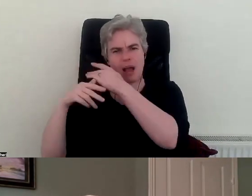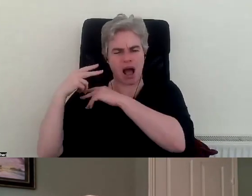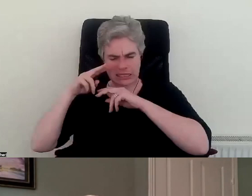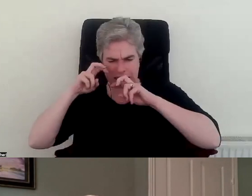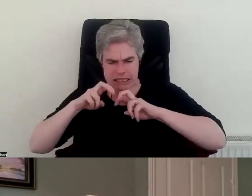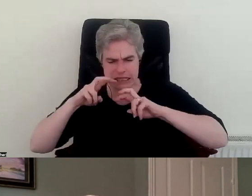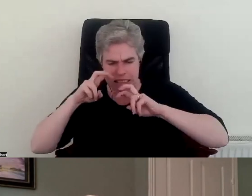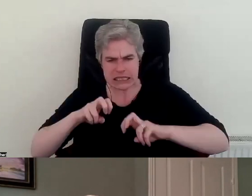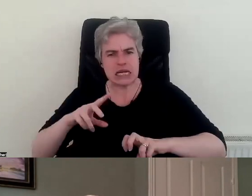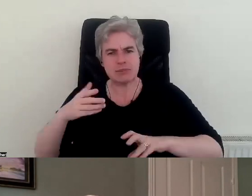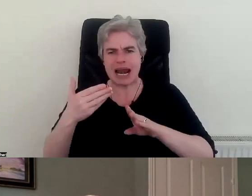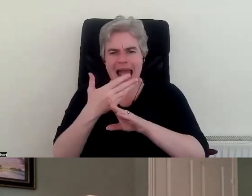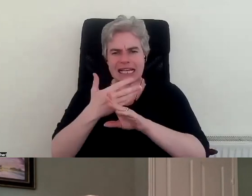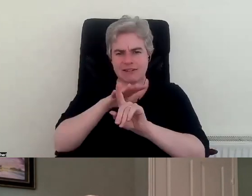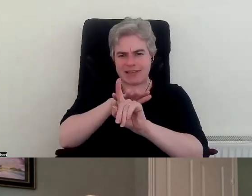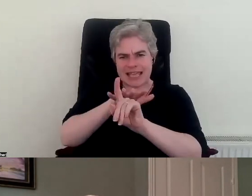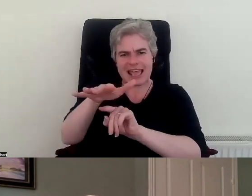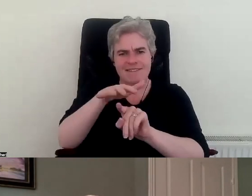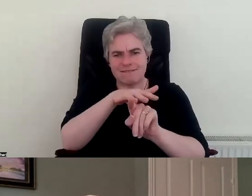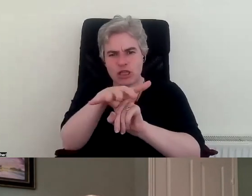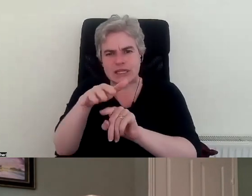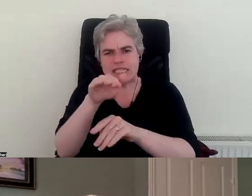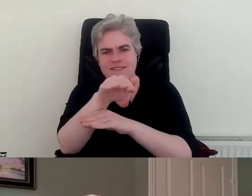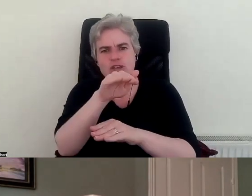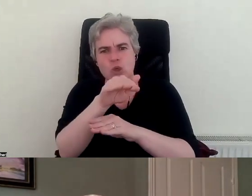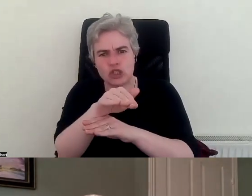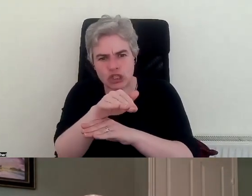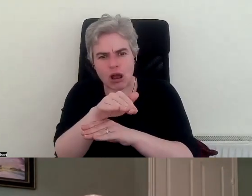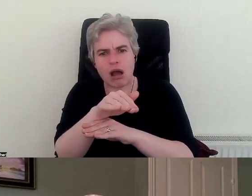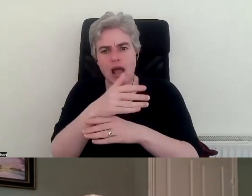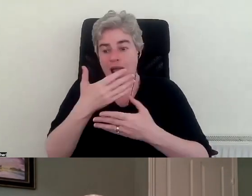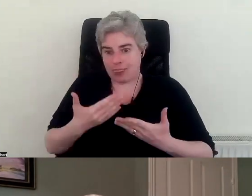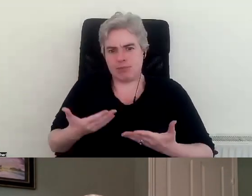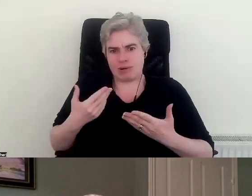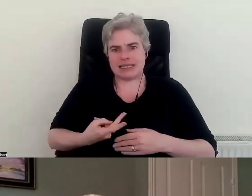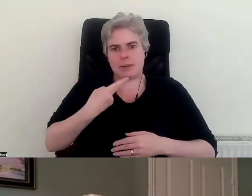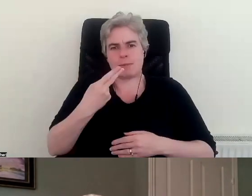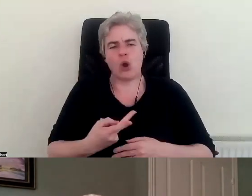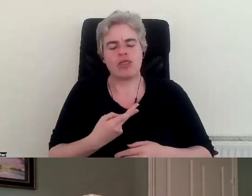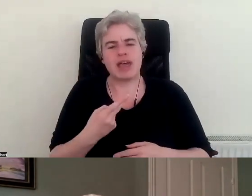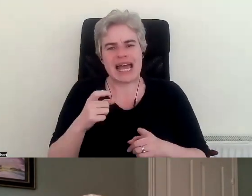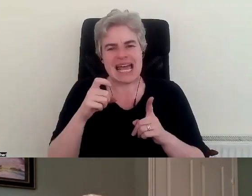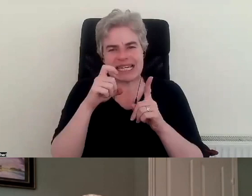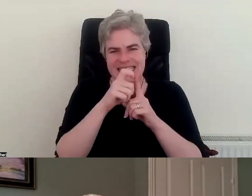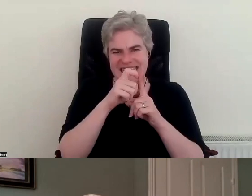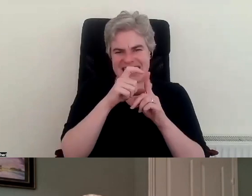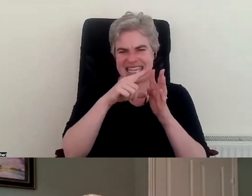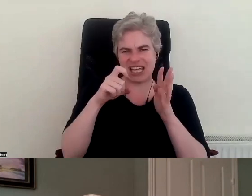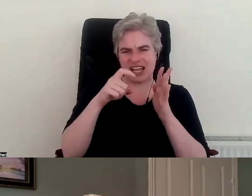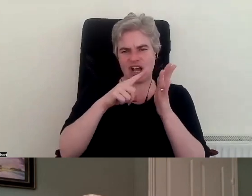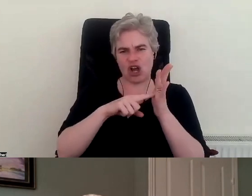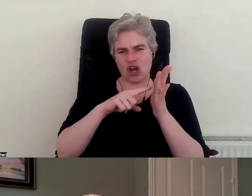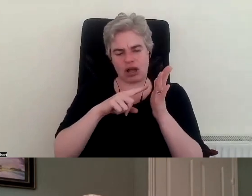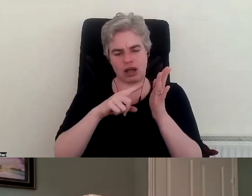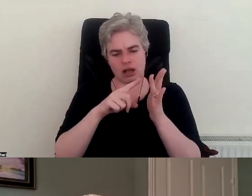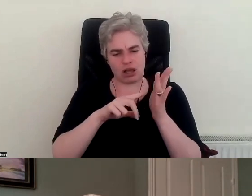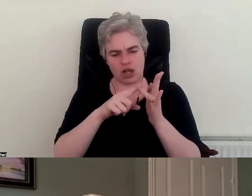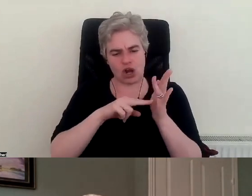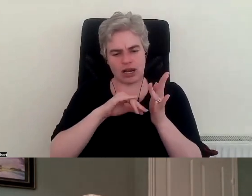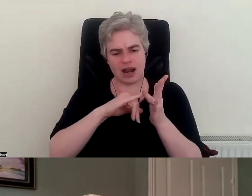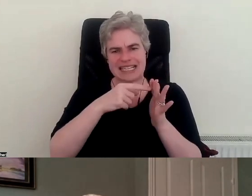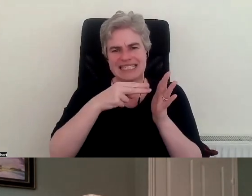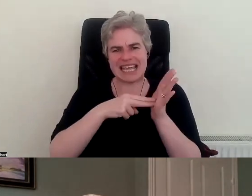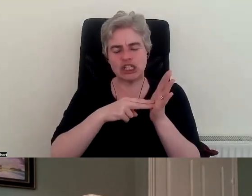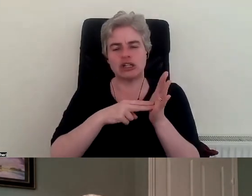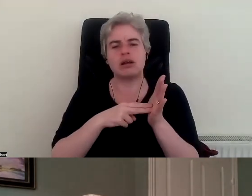actually actively shaping the future and the present. And decolonization is a very critical process.